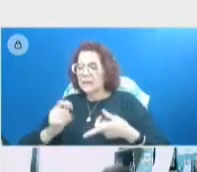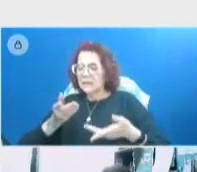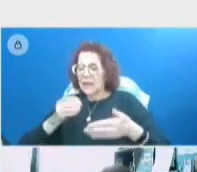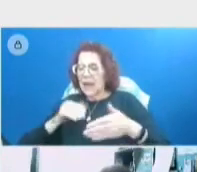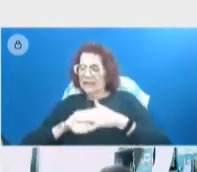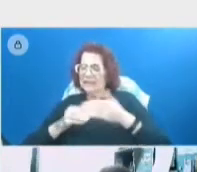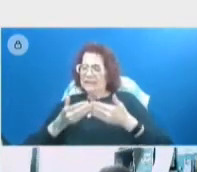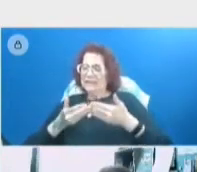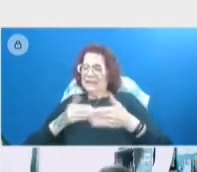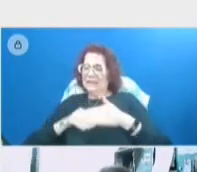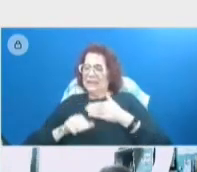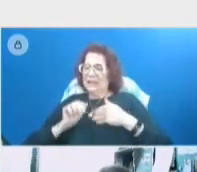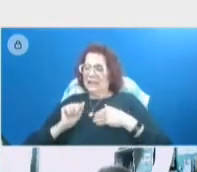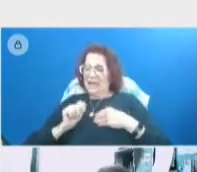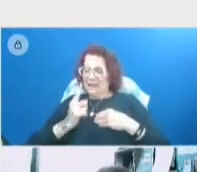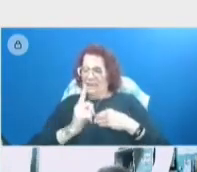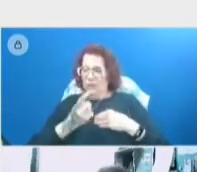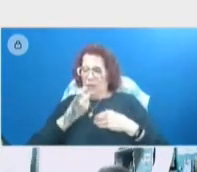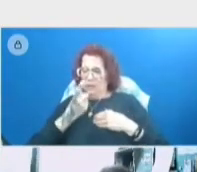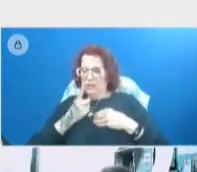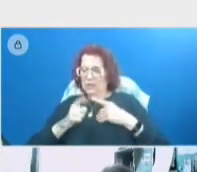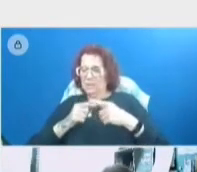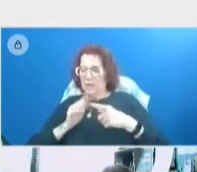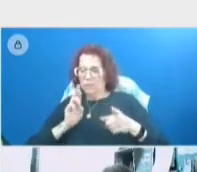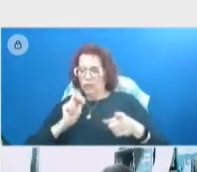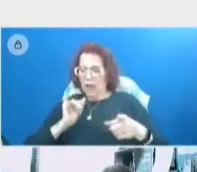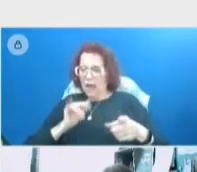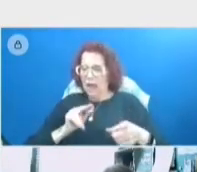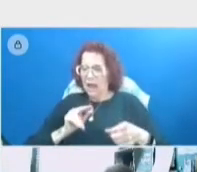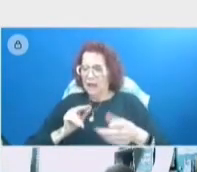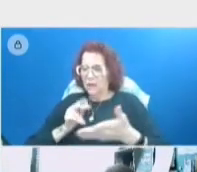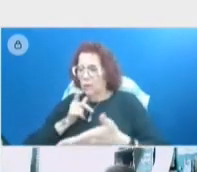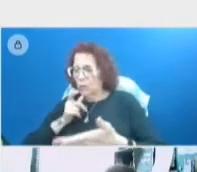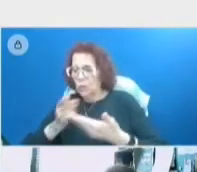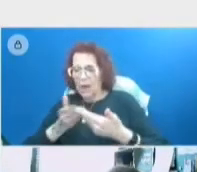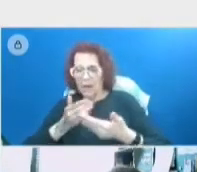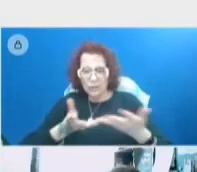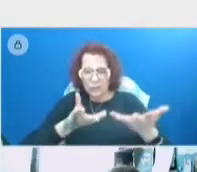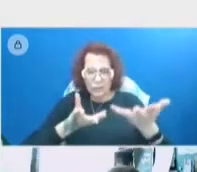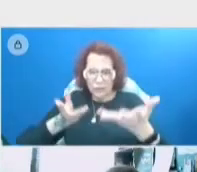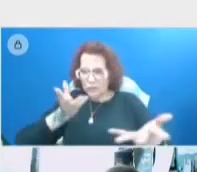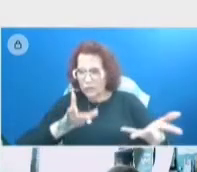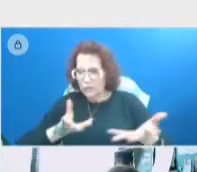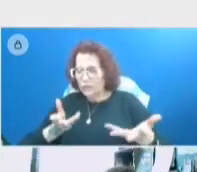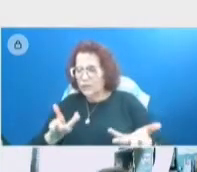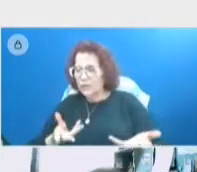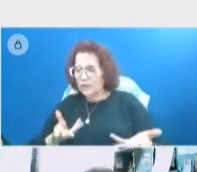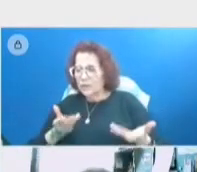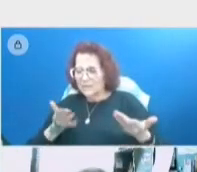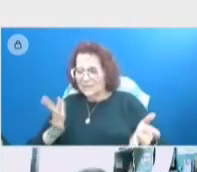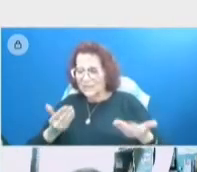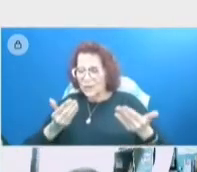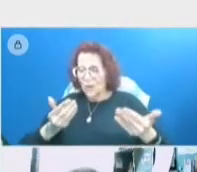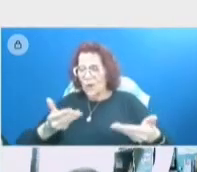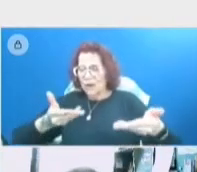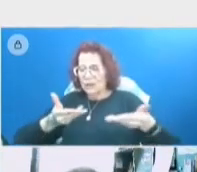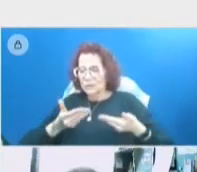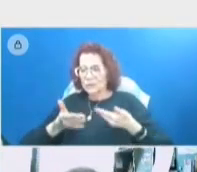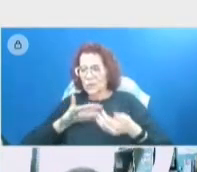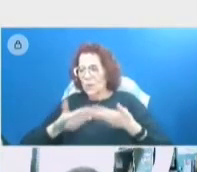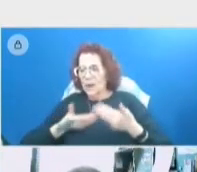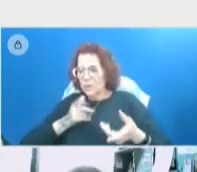or Tom, I don't know which one of you, but just introduce what it is that you're asking the commissioners to